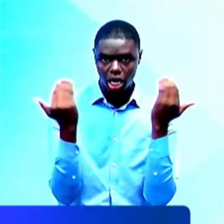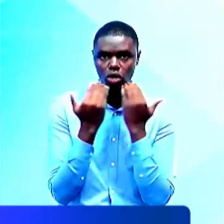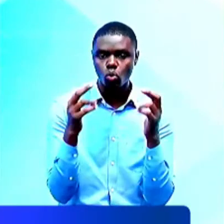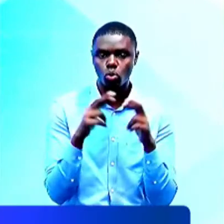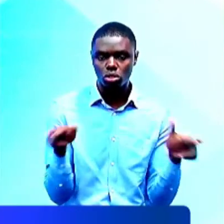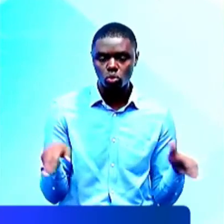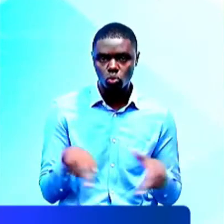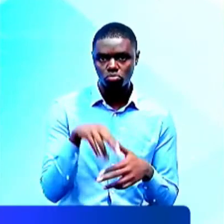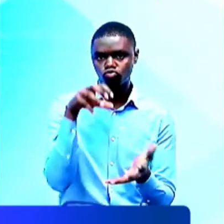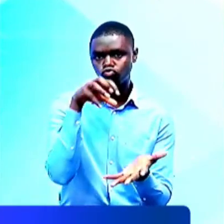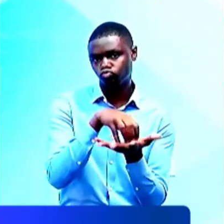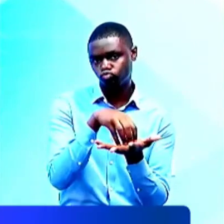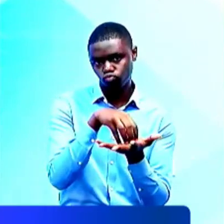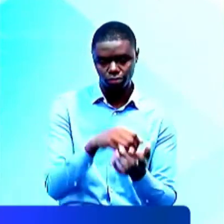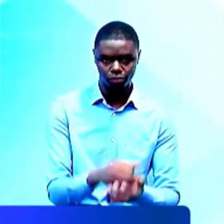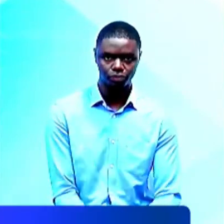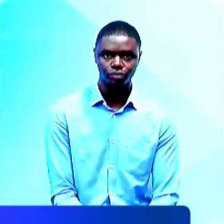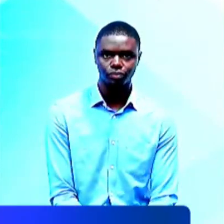is situated.